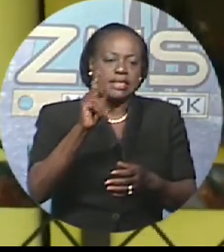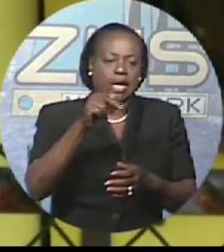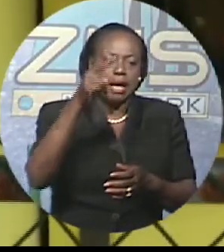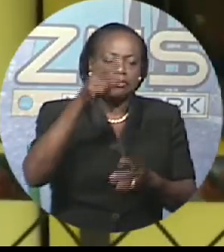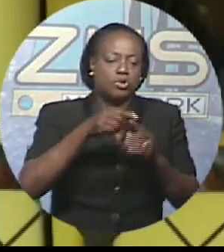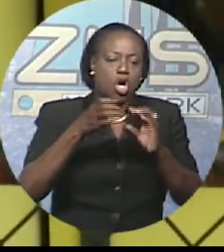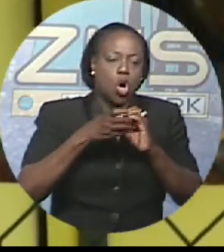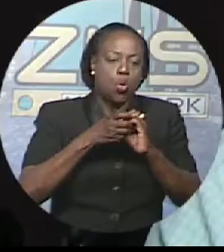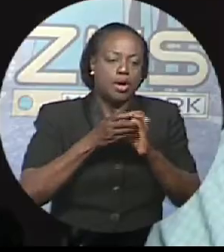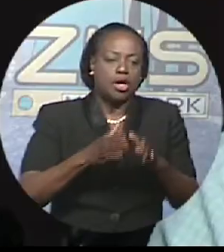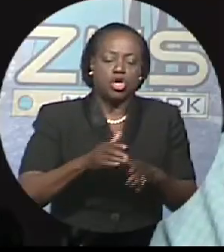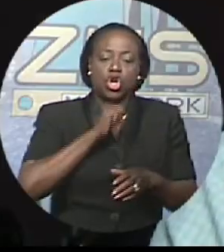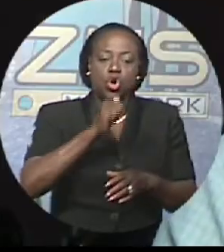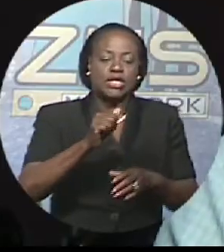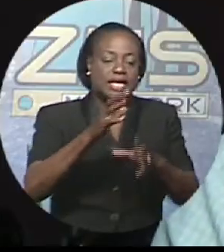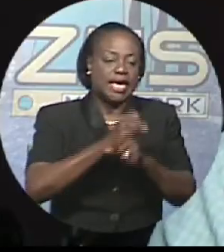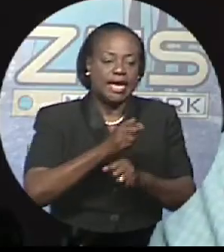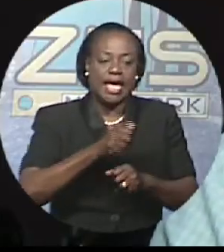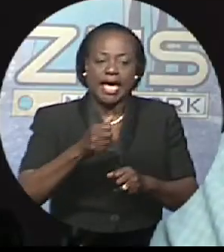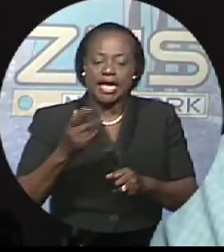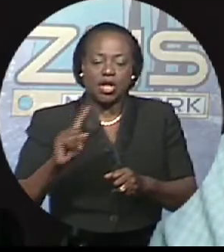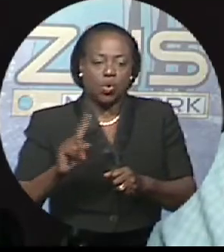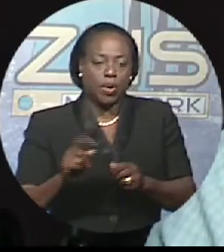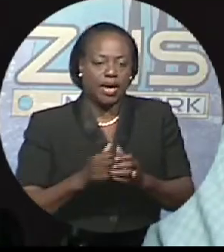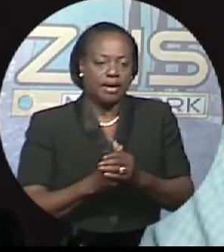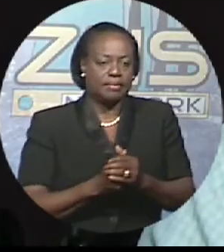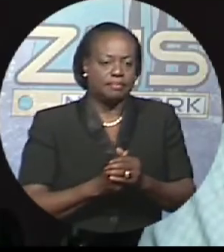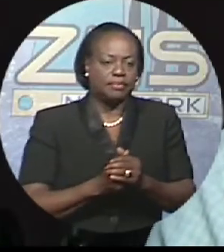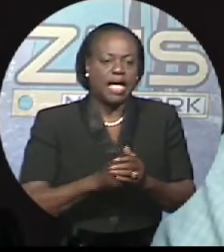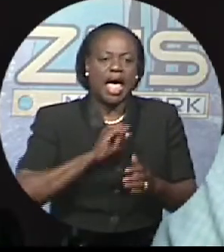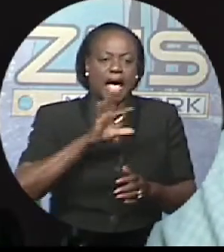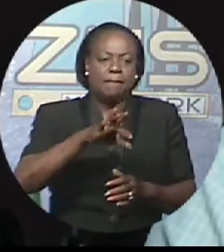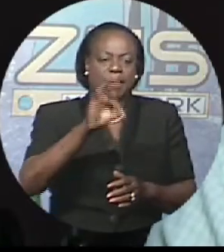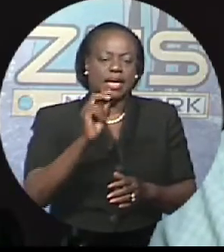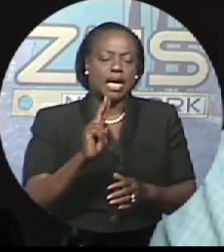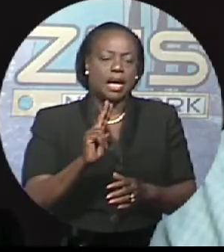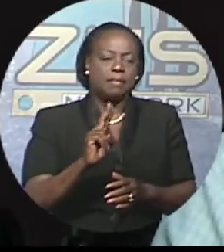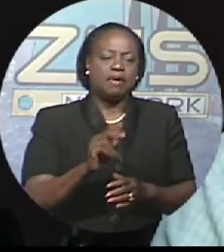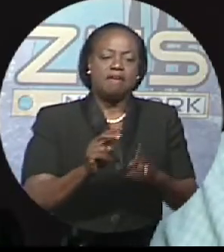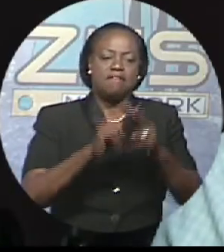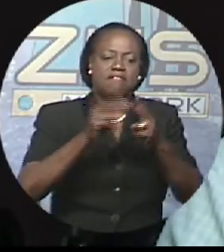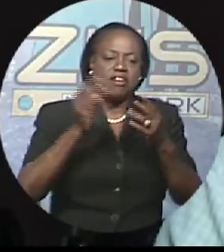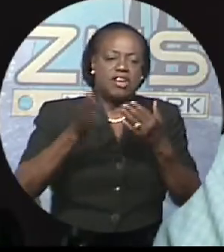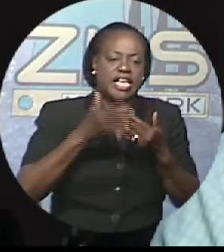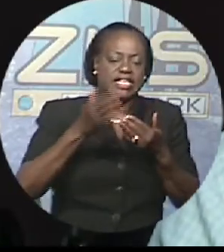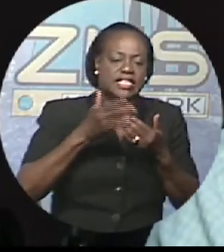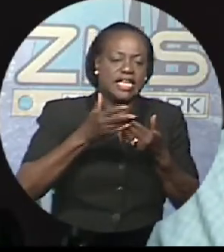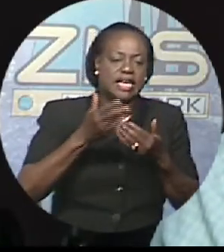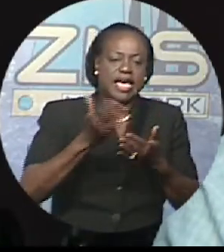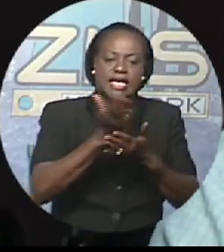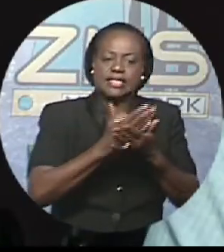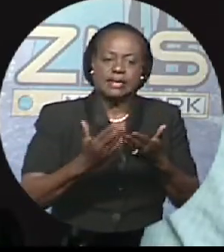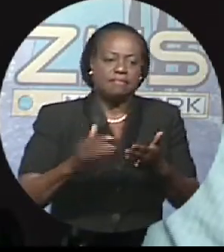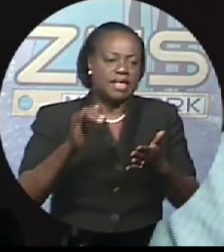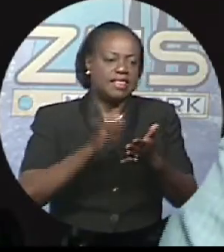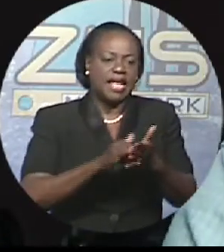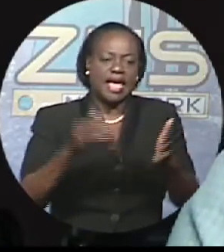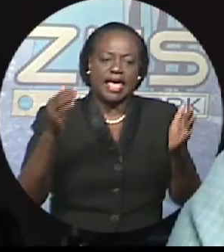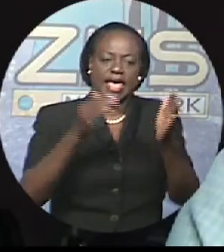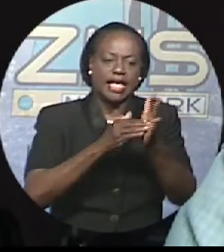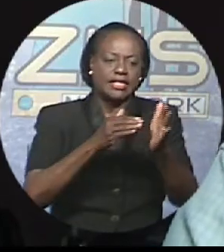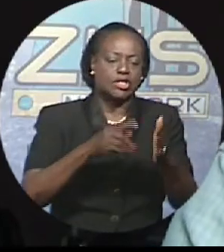do you know that earlier this week they accused us of wanting to take black Bahamians back to the Middle